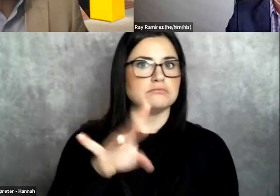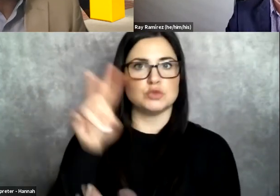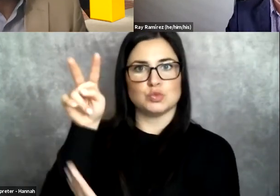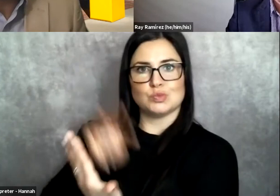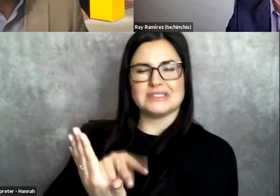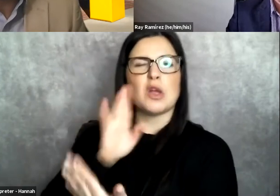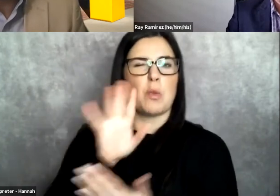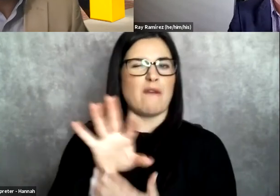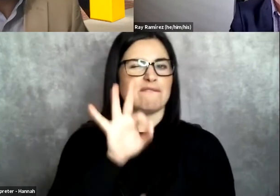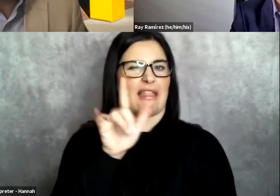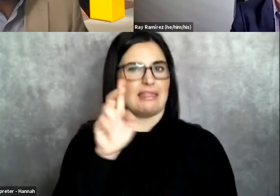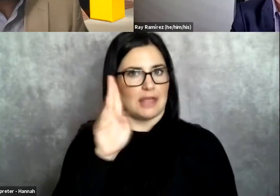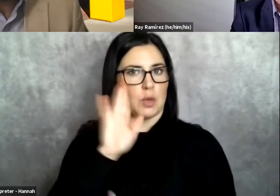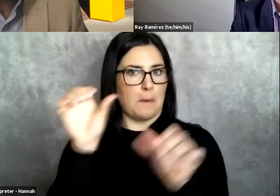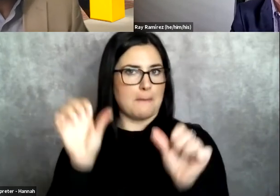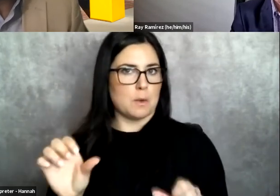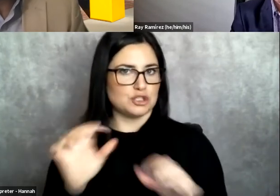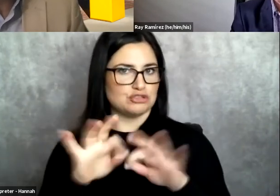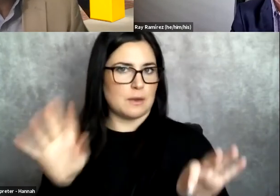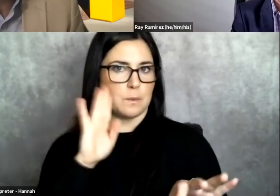I'll see if I can find the link and post it on the chat.